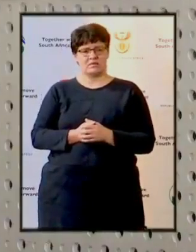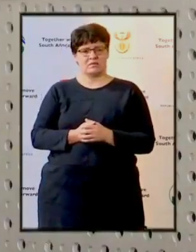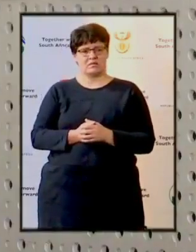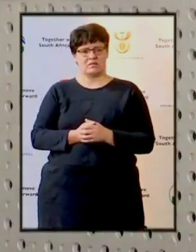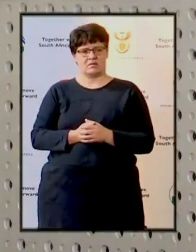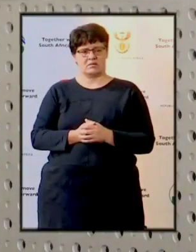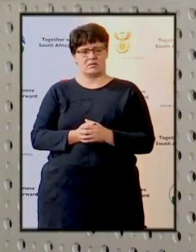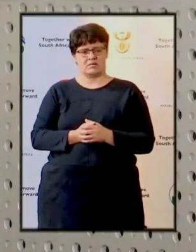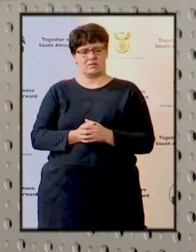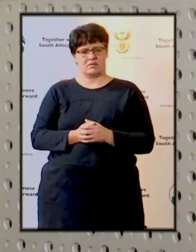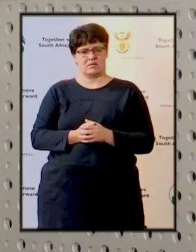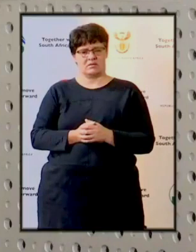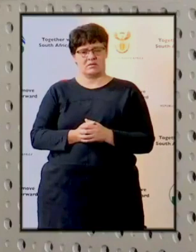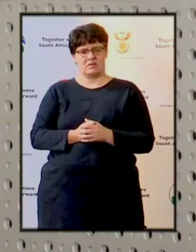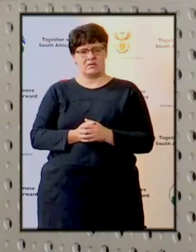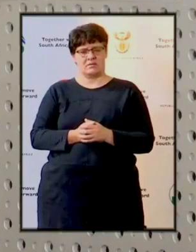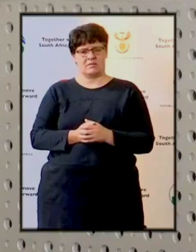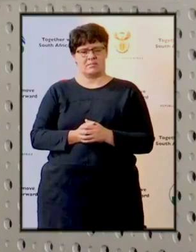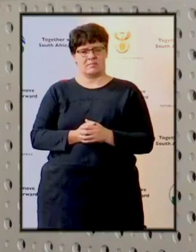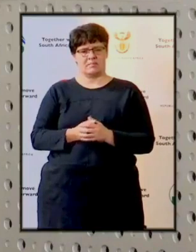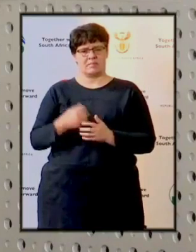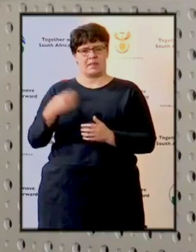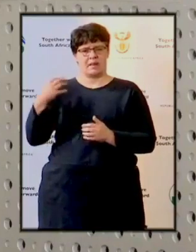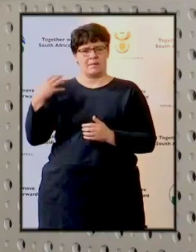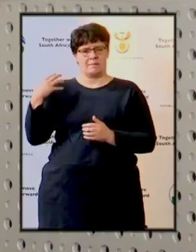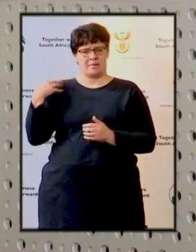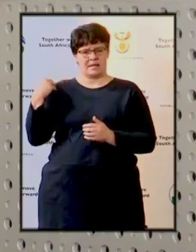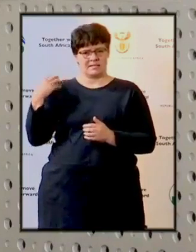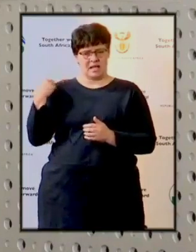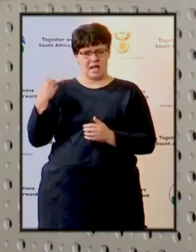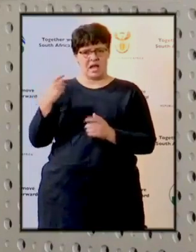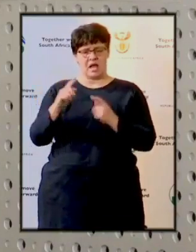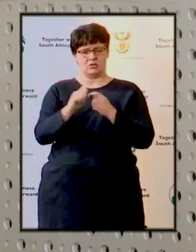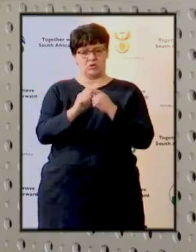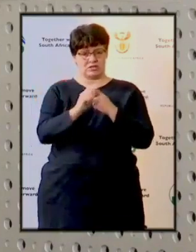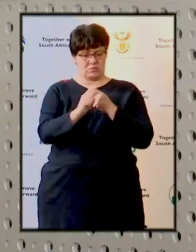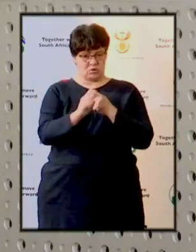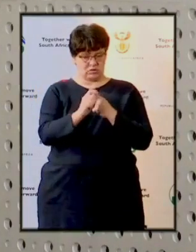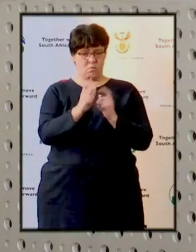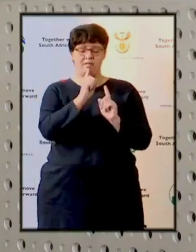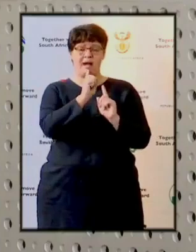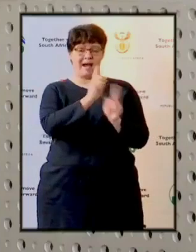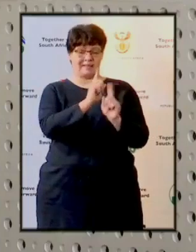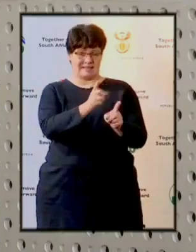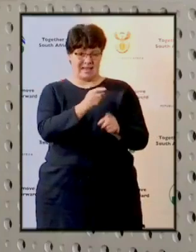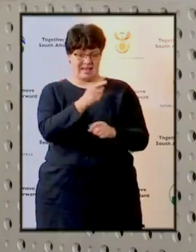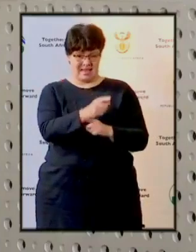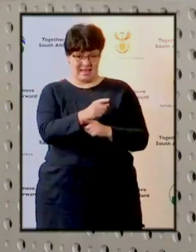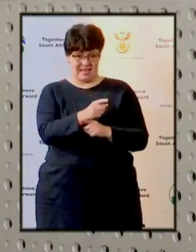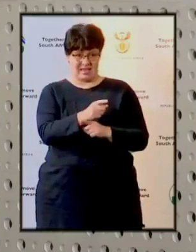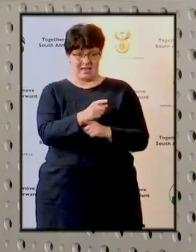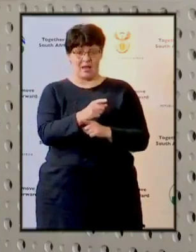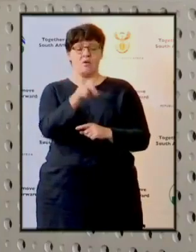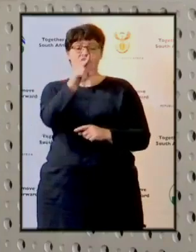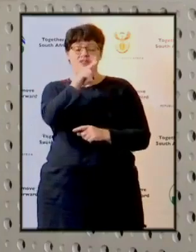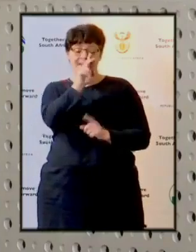We will have the Minister of Public Transport that will answer to the questions. We'll be having the Minister on